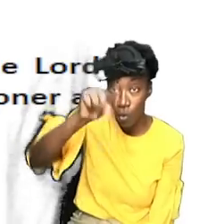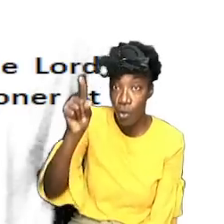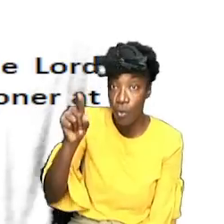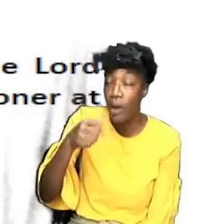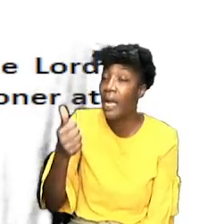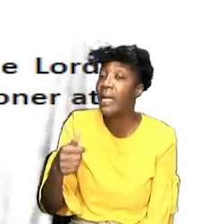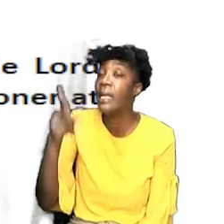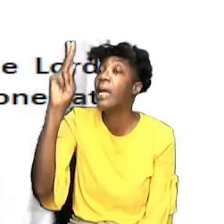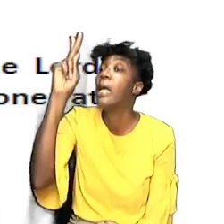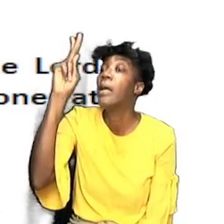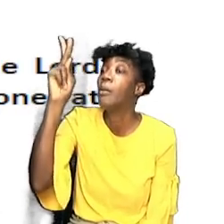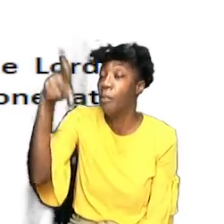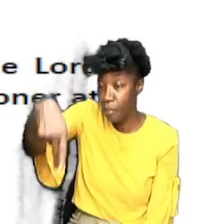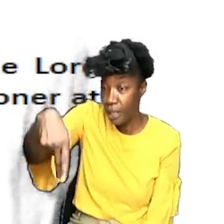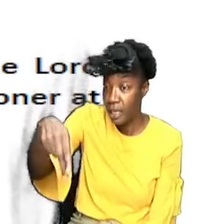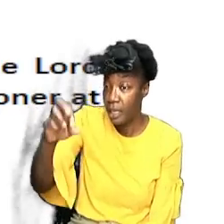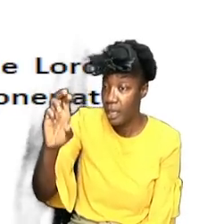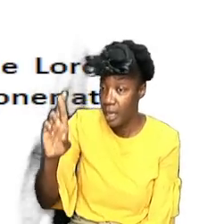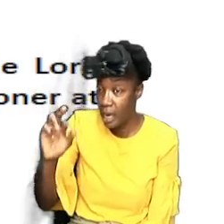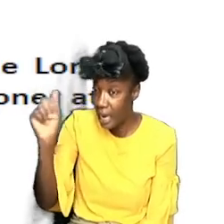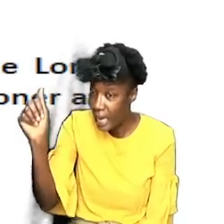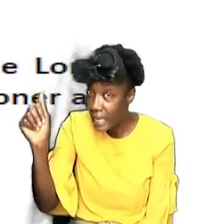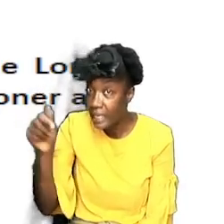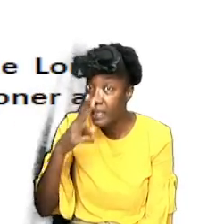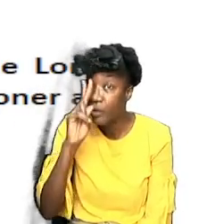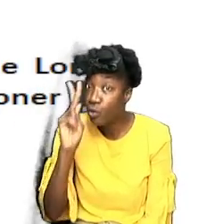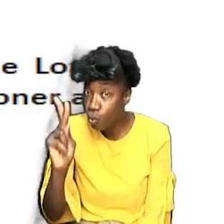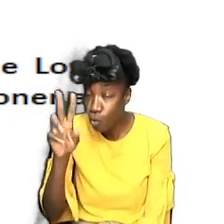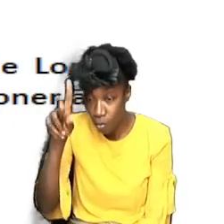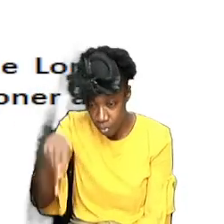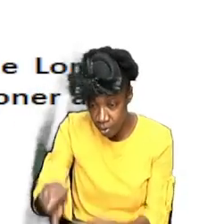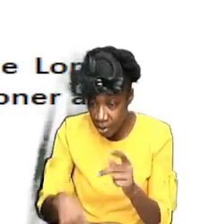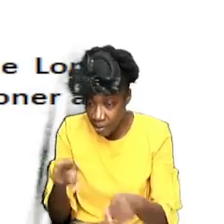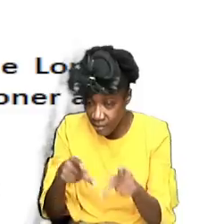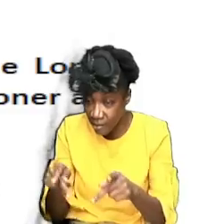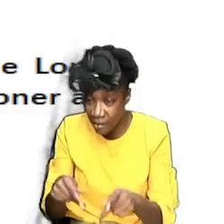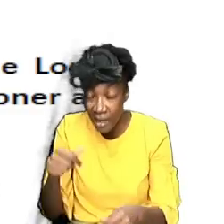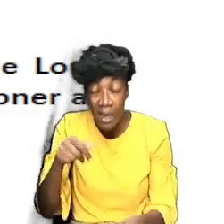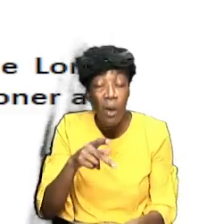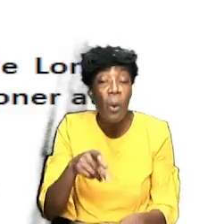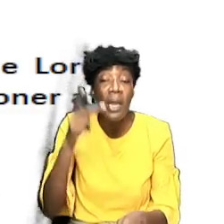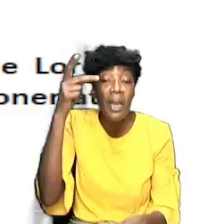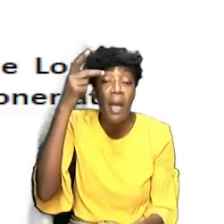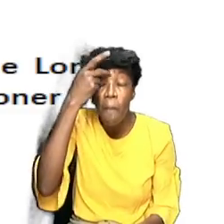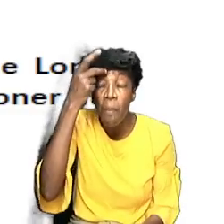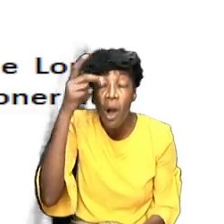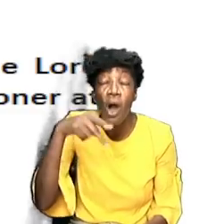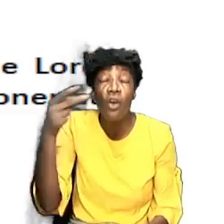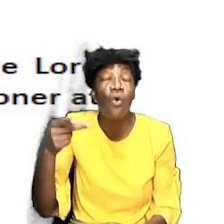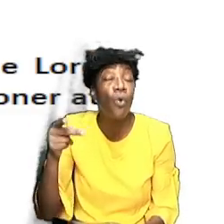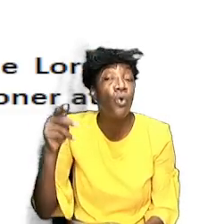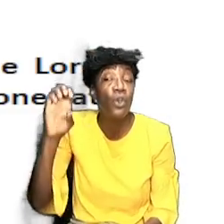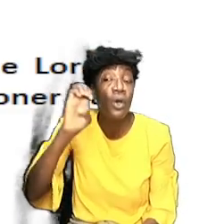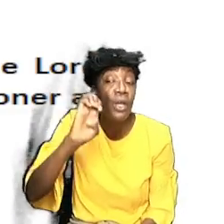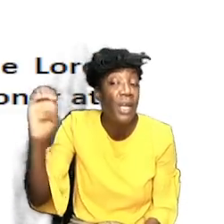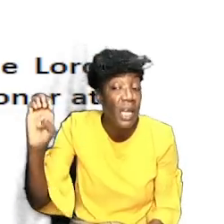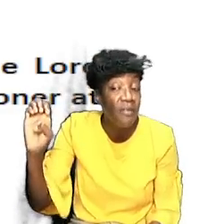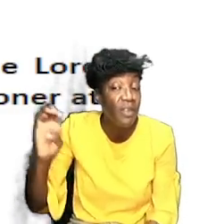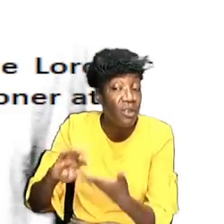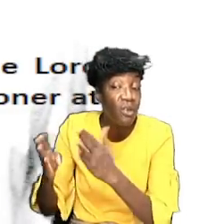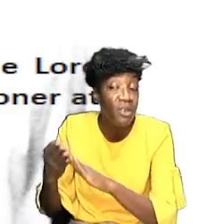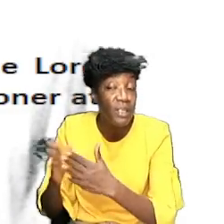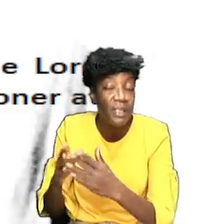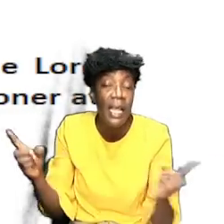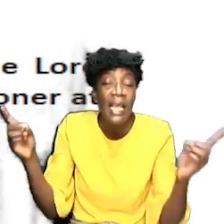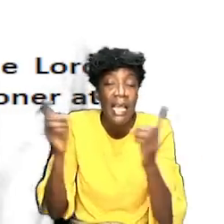what took place in Acts chapter 19, remember that when Paul went to Ephesus, remember he was here, he met